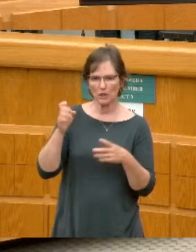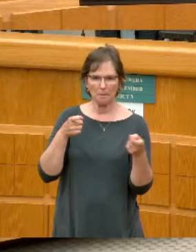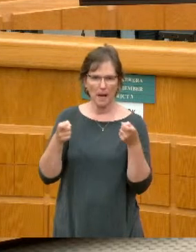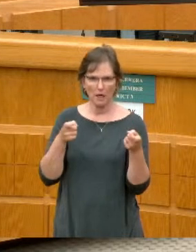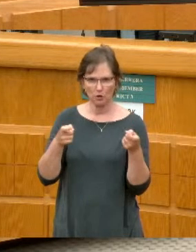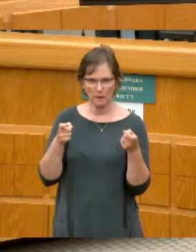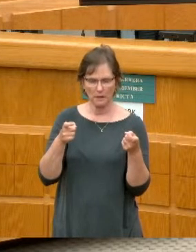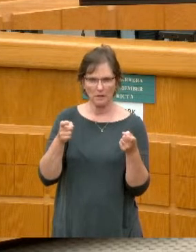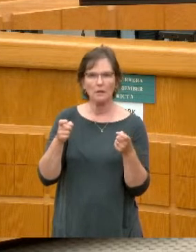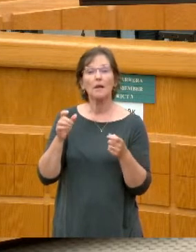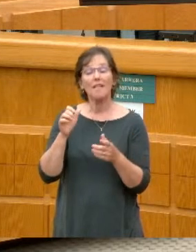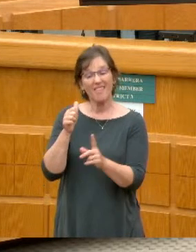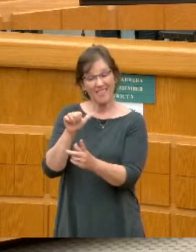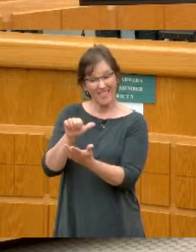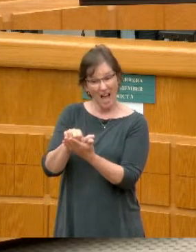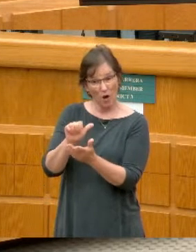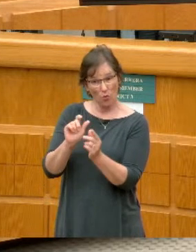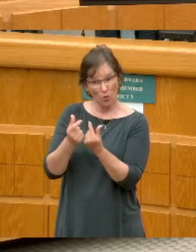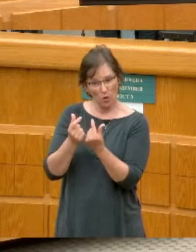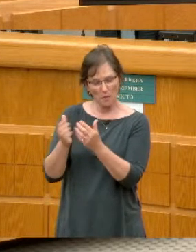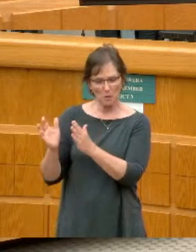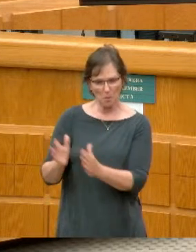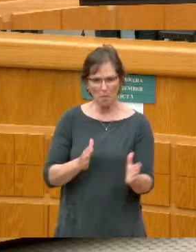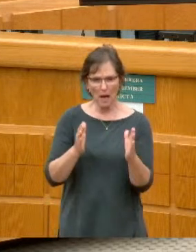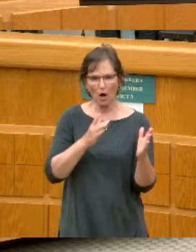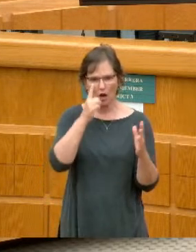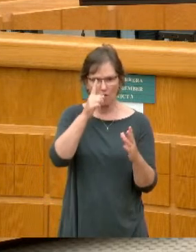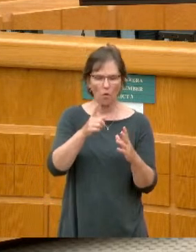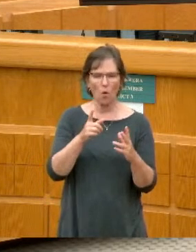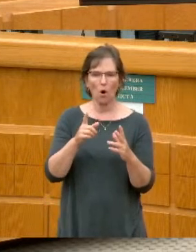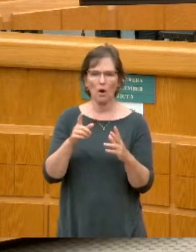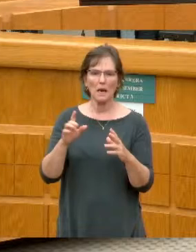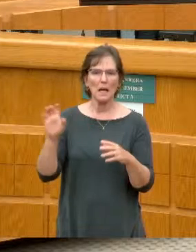as many details as possible. Now, the group